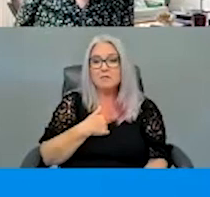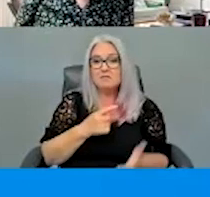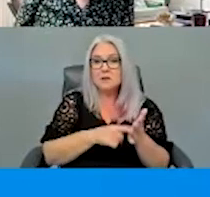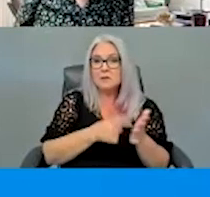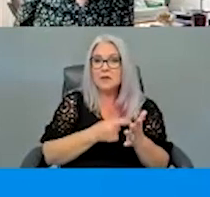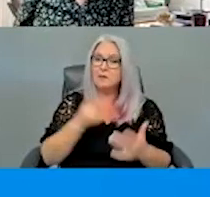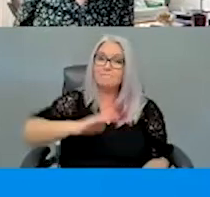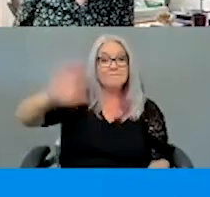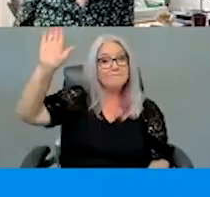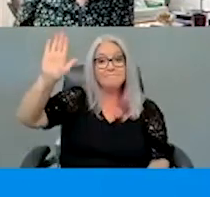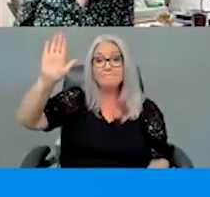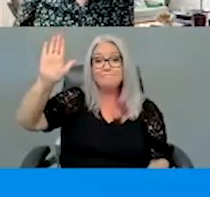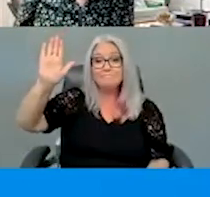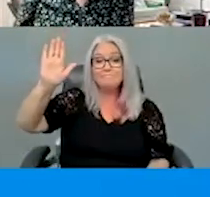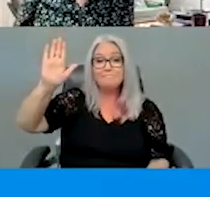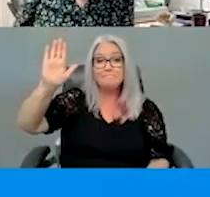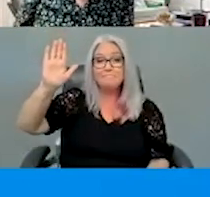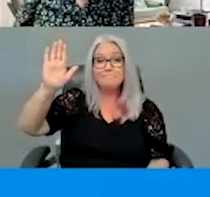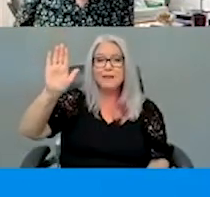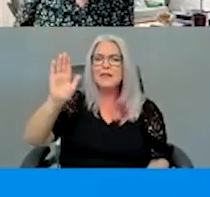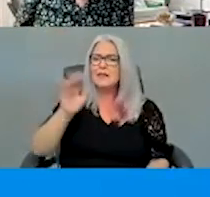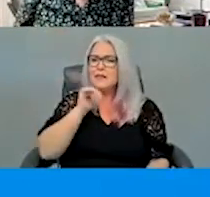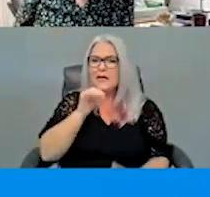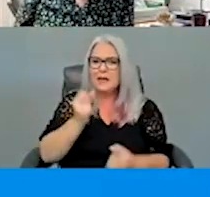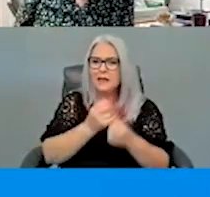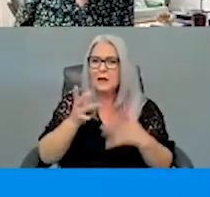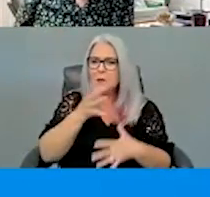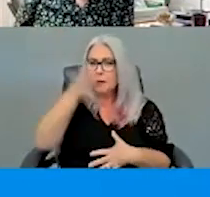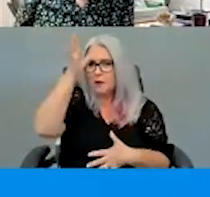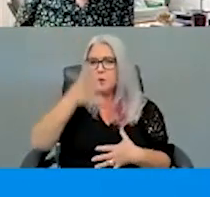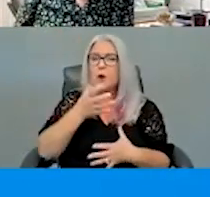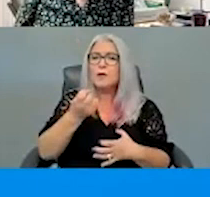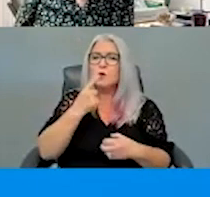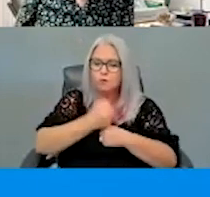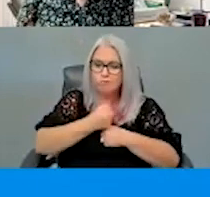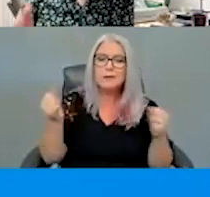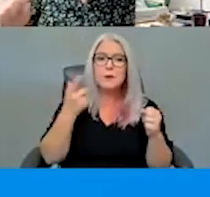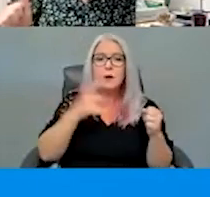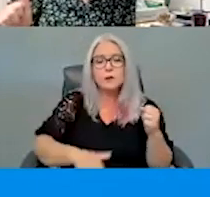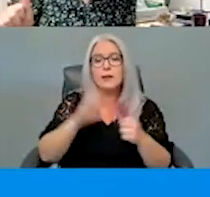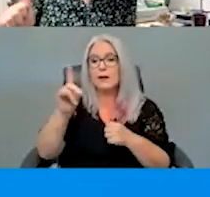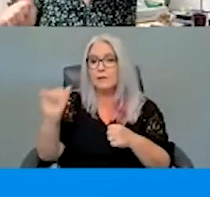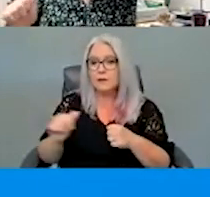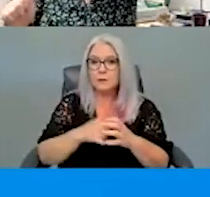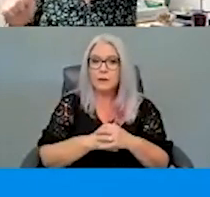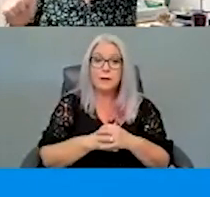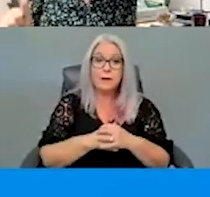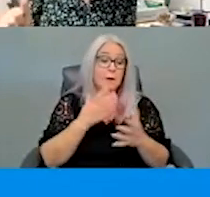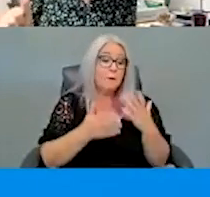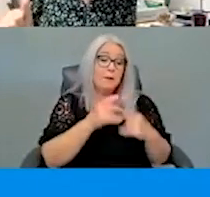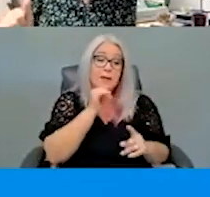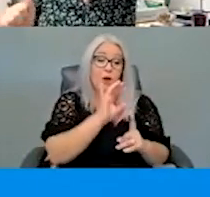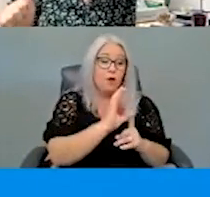raising my hand. As an adult with a disability, especially if that individual does not culturally or